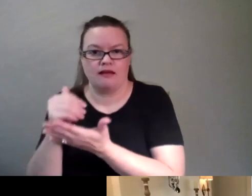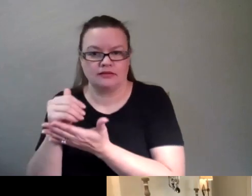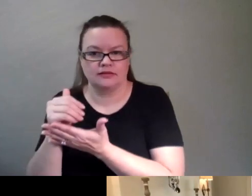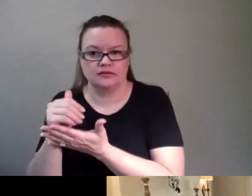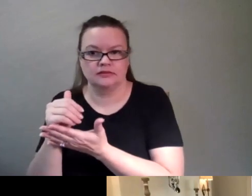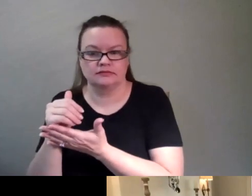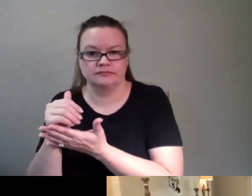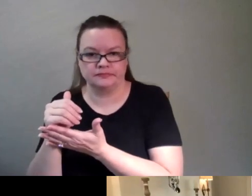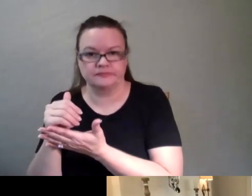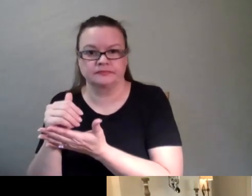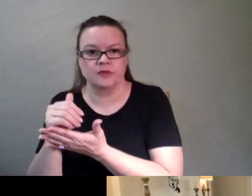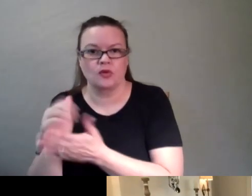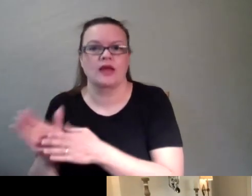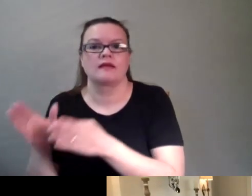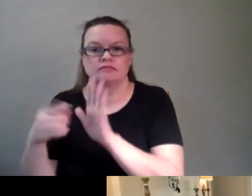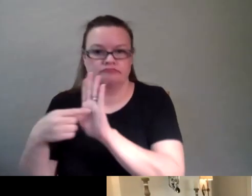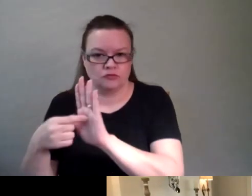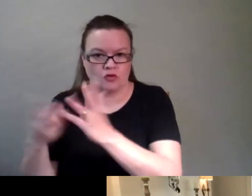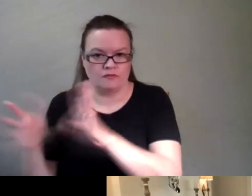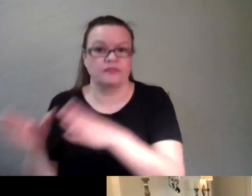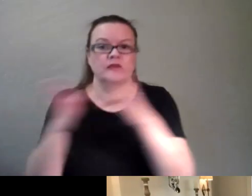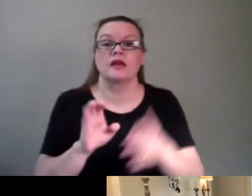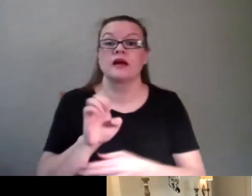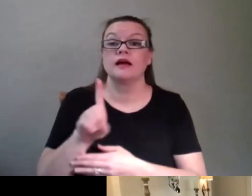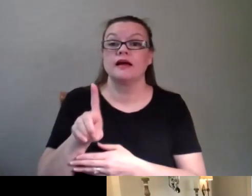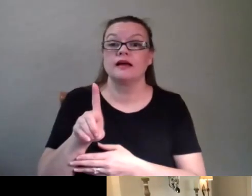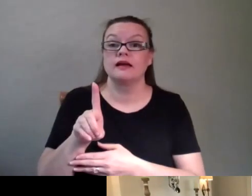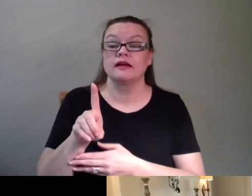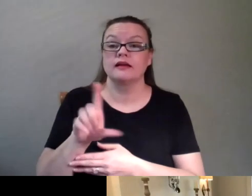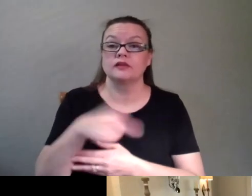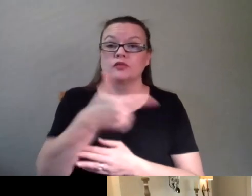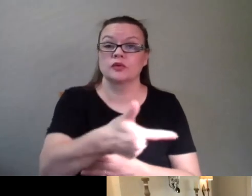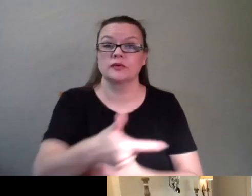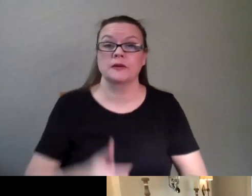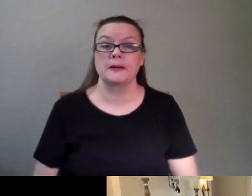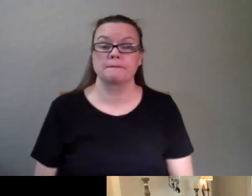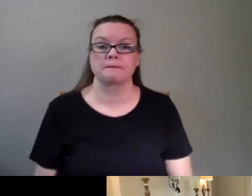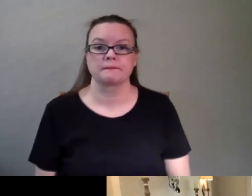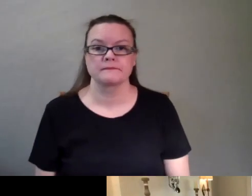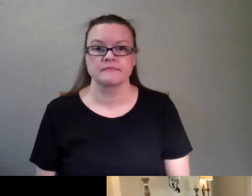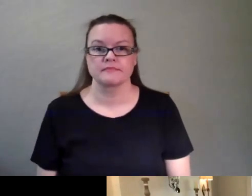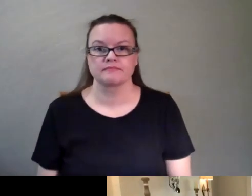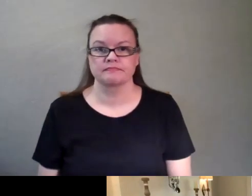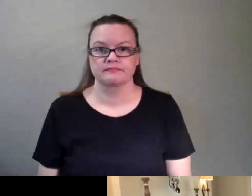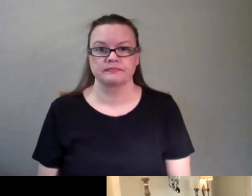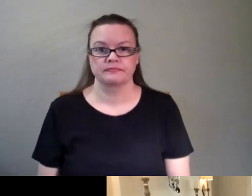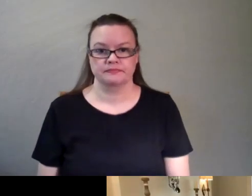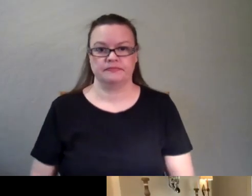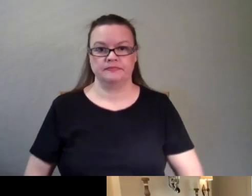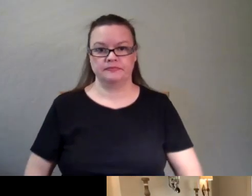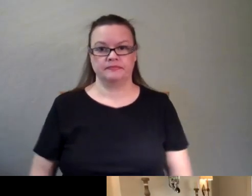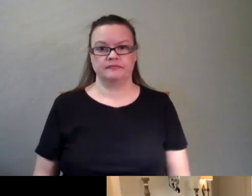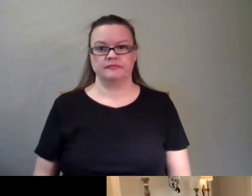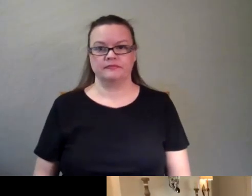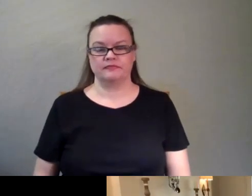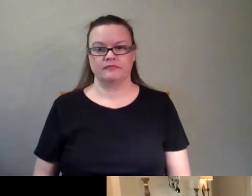error is plus or minus 3.5%. But Ed, let me turn it over to you for your analysis. And I have